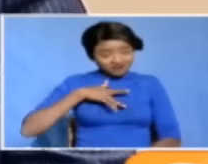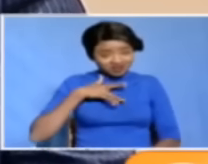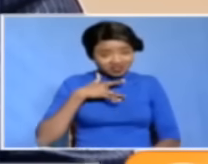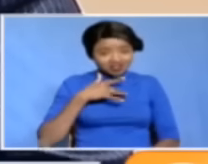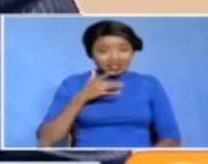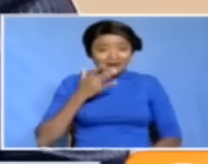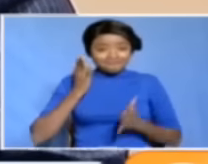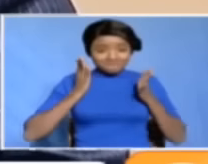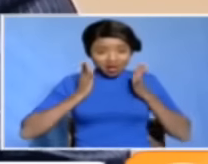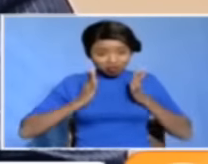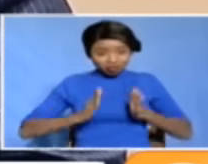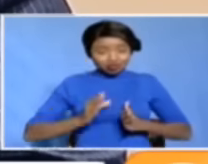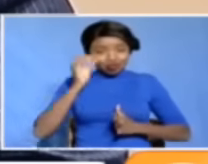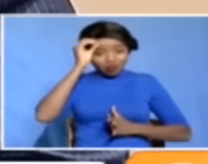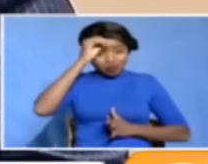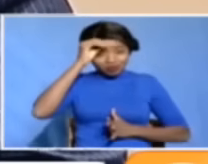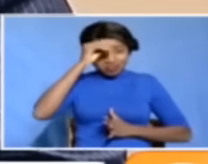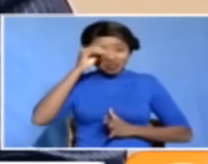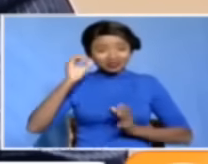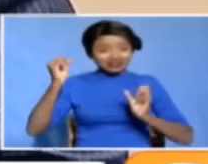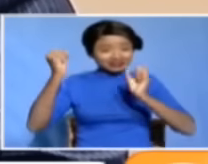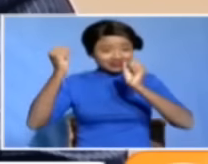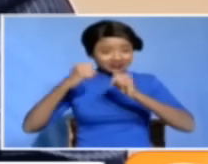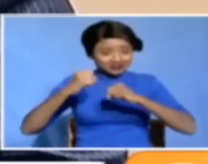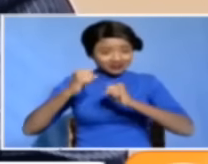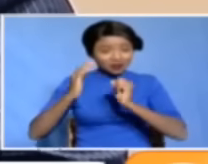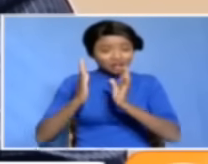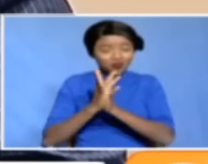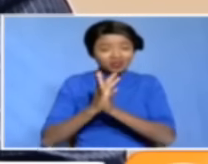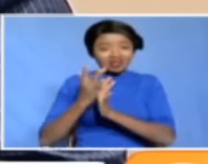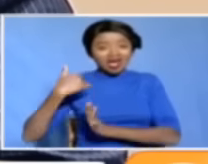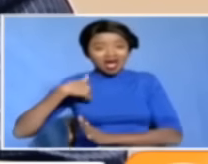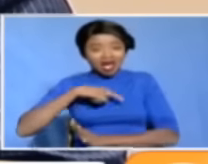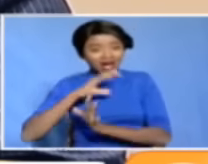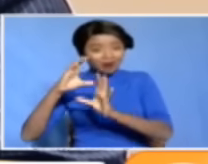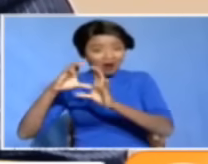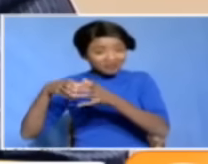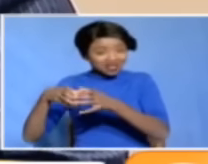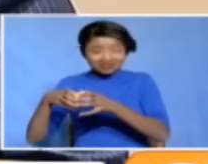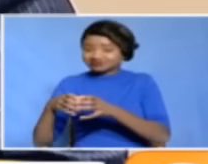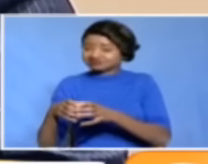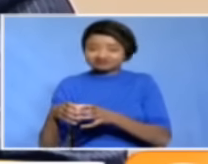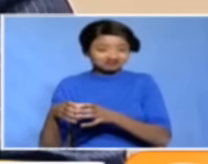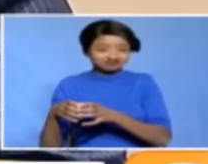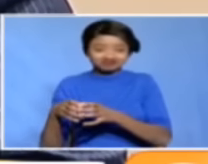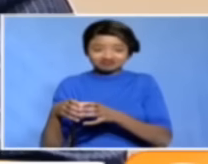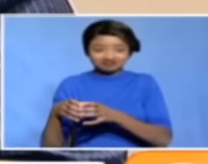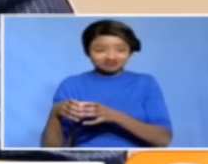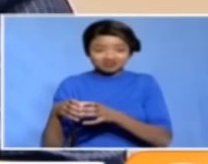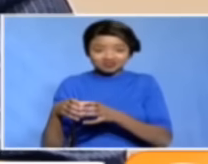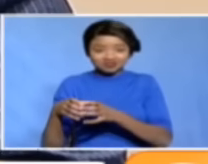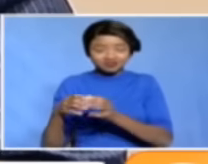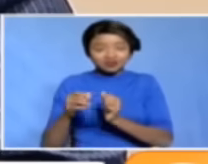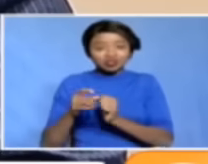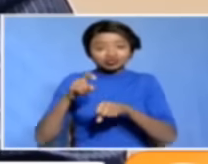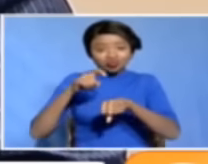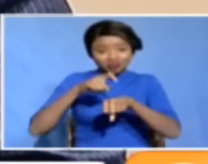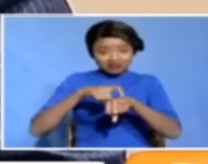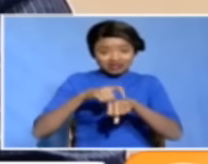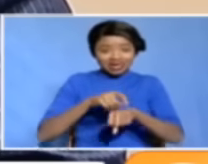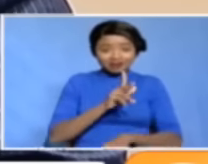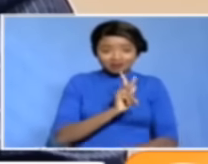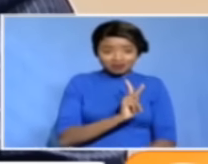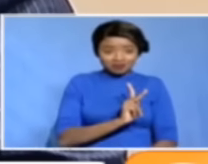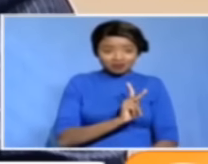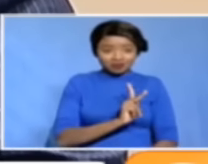was not in tandem with what our party stands for, he had to leave. And of course, when Honorable Moses